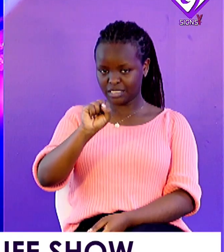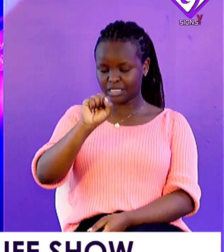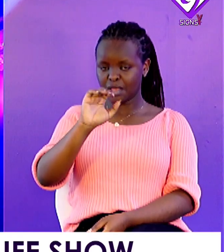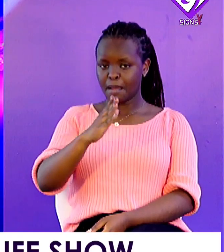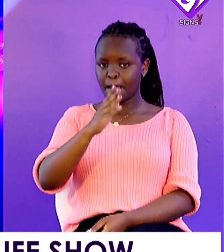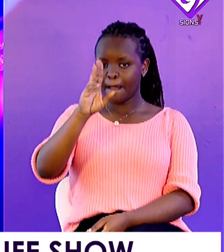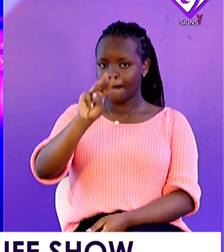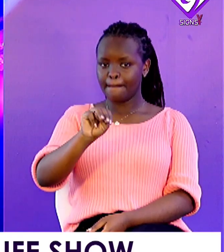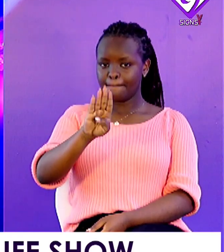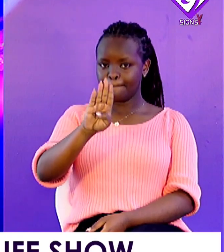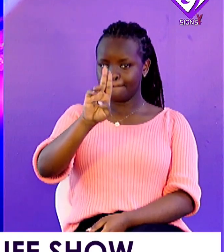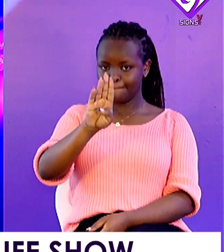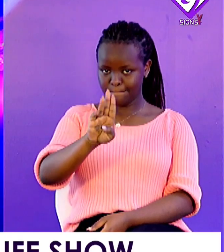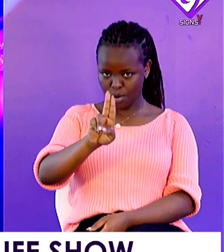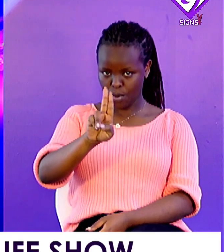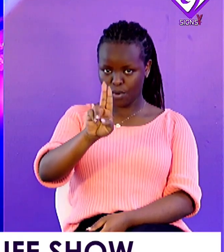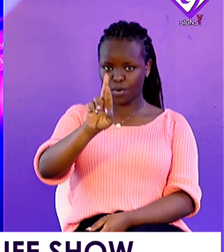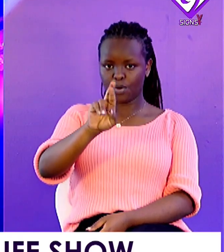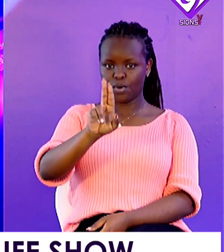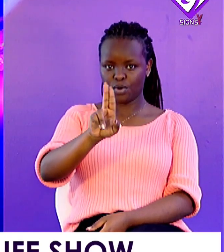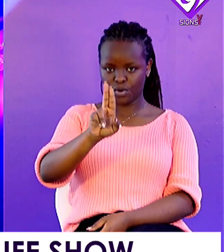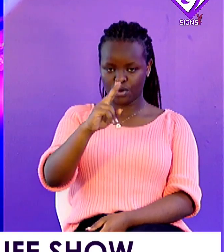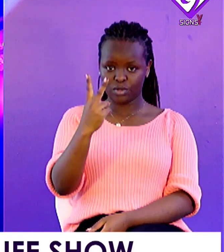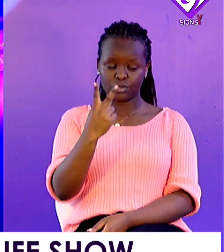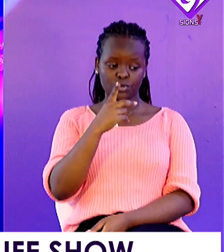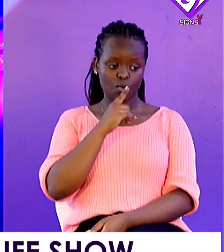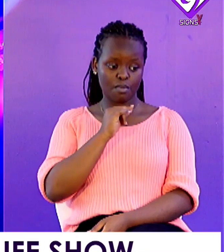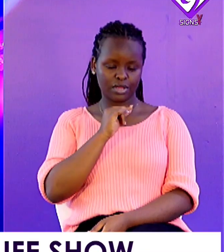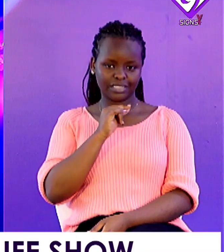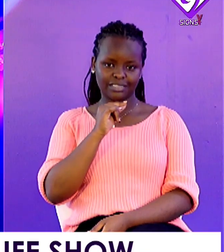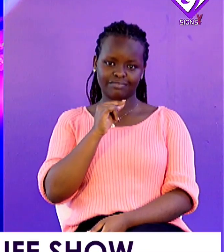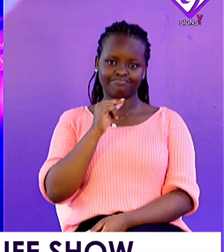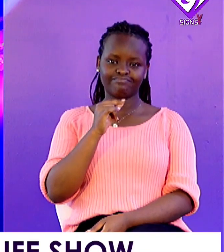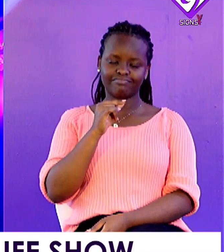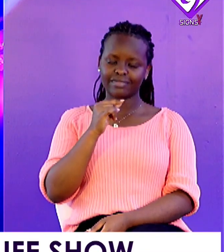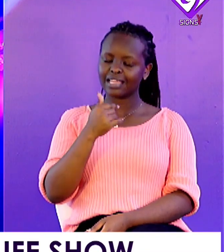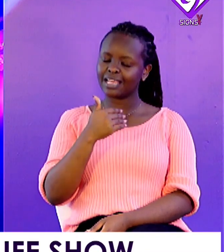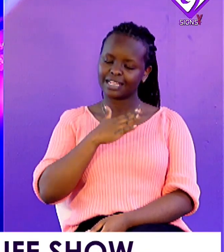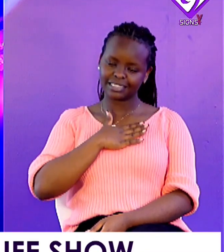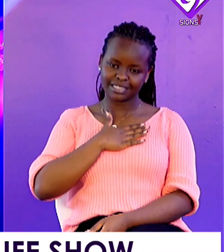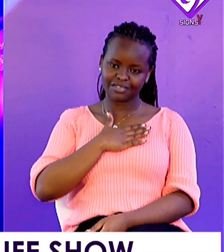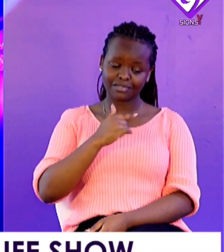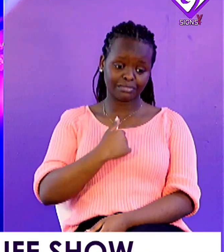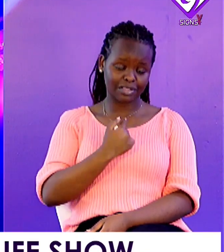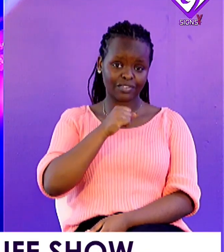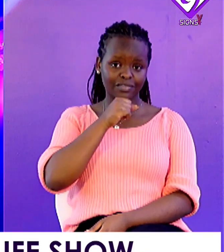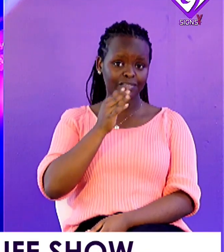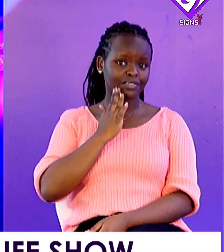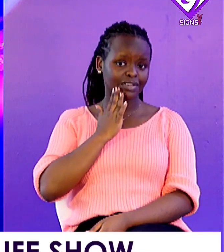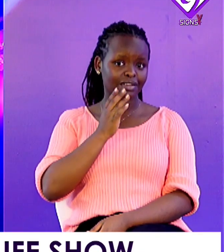adults, 2 girls, 2 boys, and a grandmother. And I'm passionate for